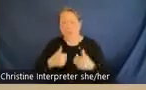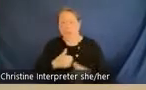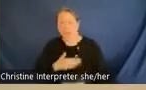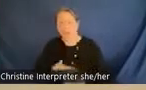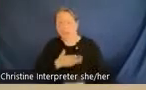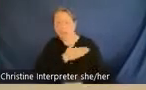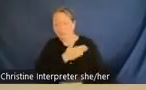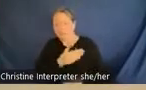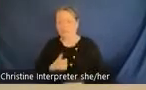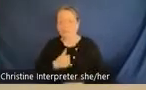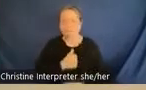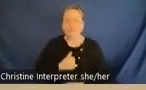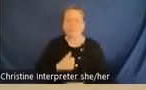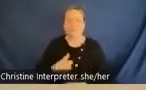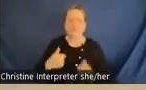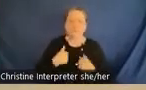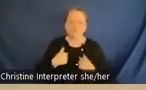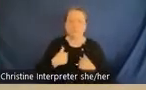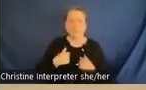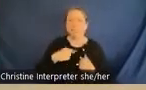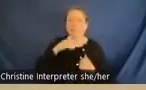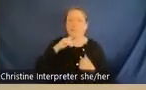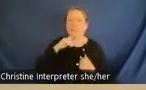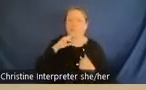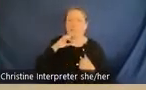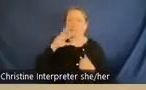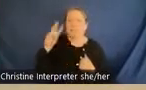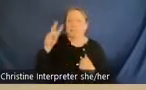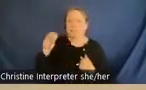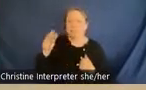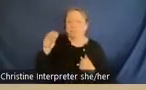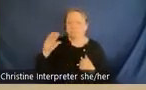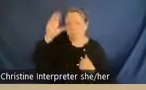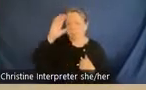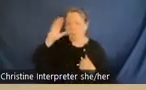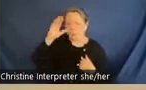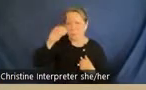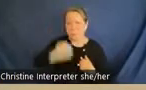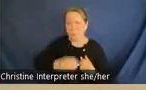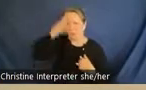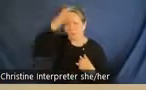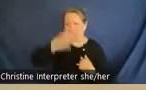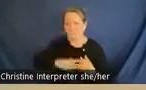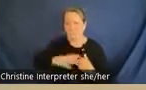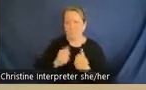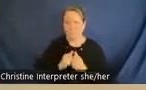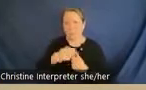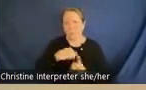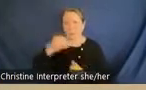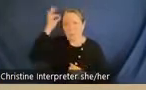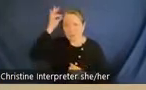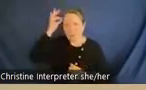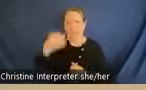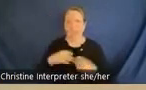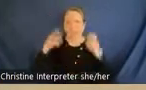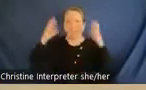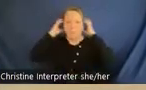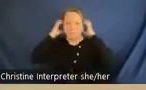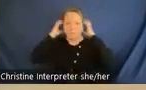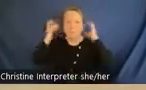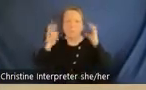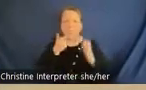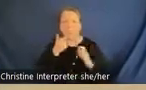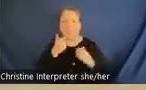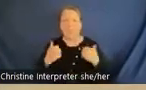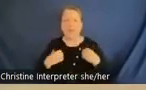a 60-year-old white male with gray hair, and I'm wearing a bunch of a headset, and I've got on a dark blue shirt with flowers